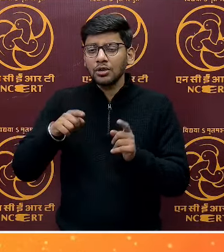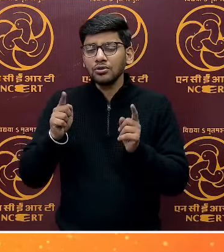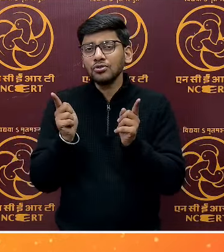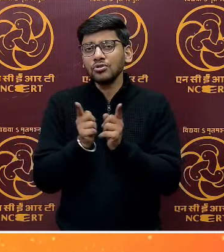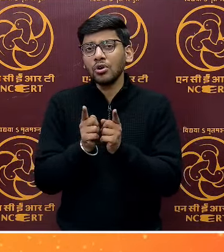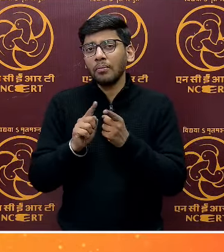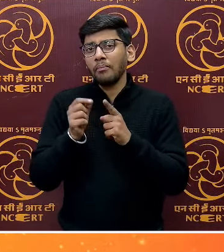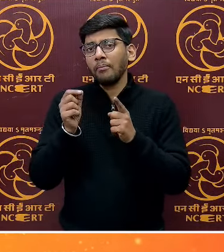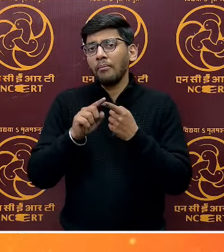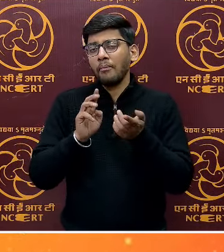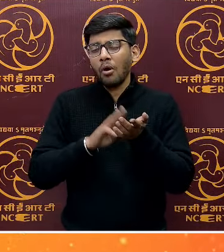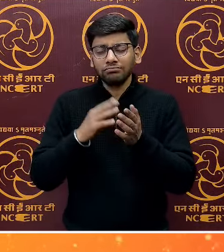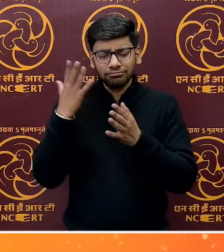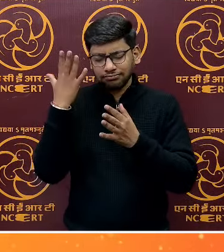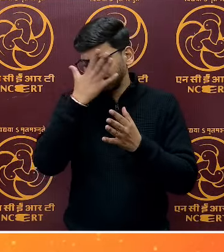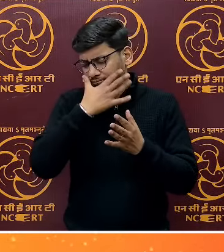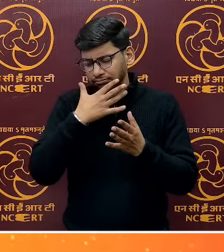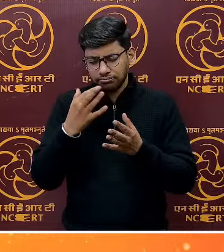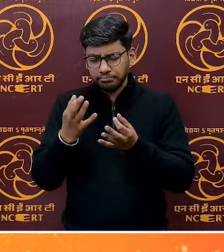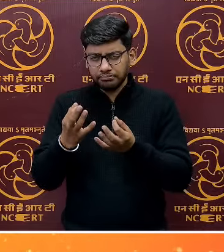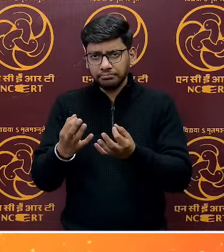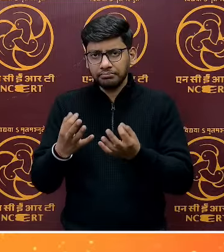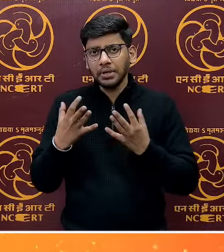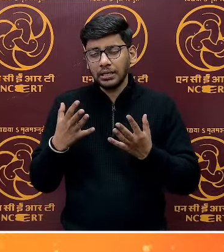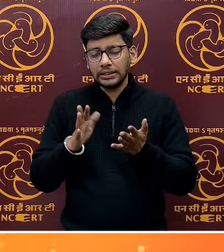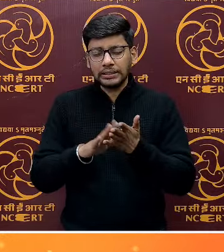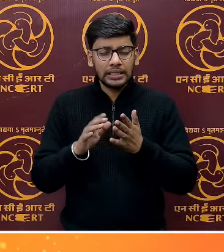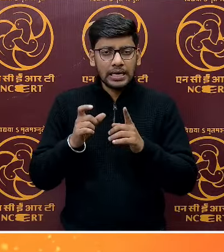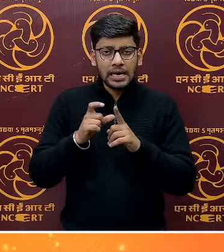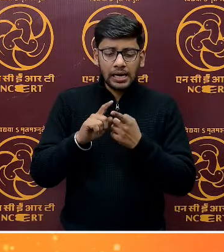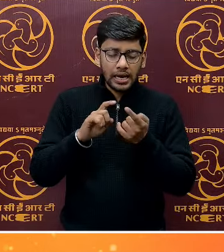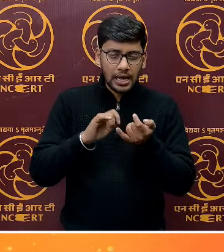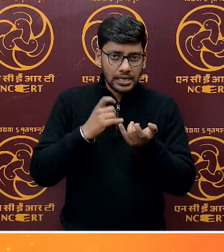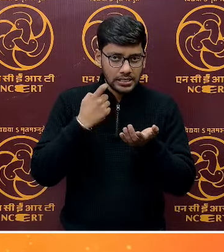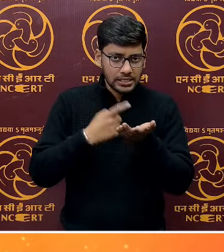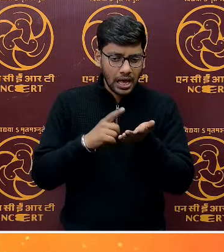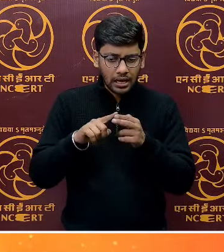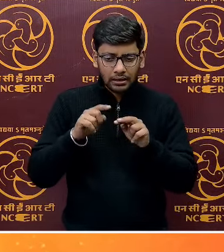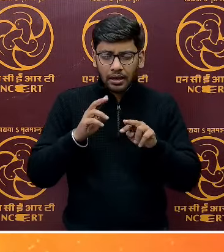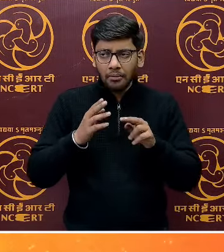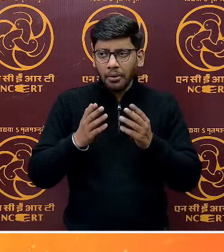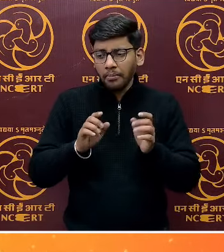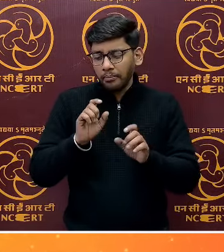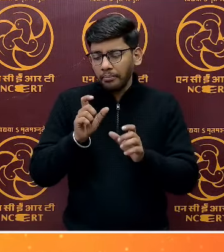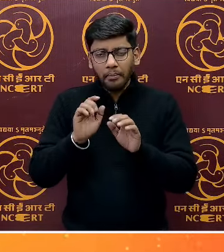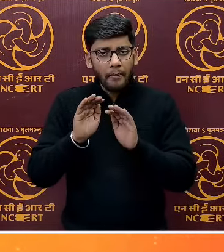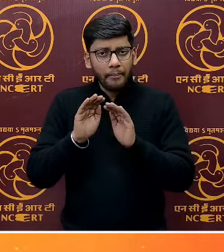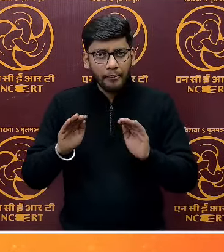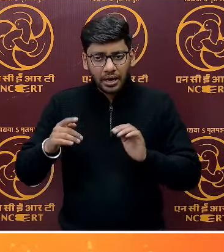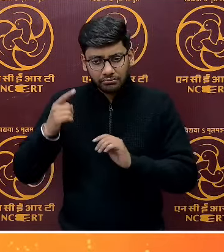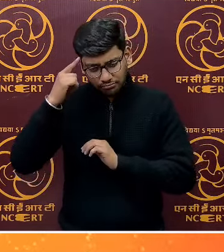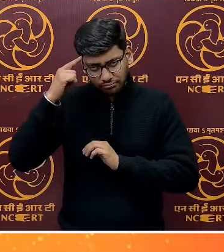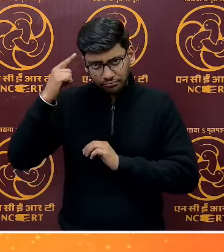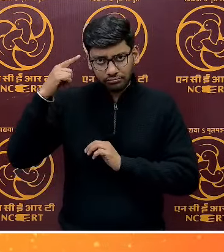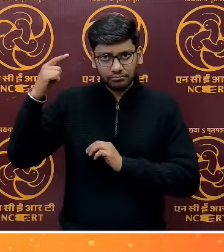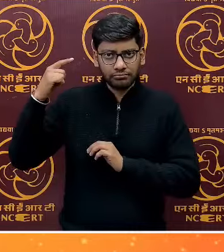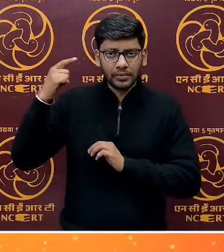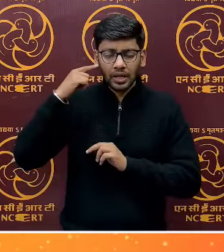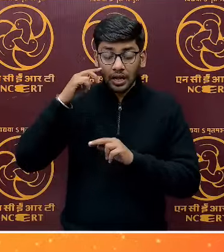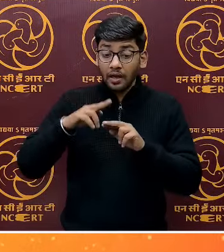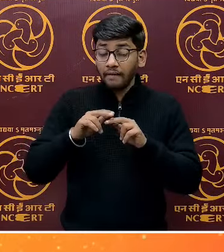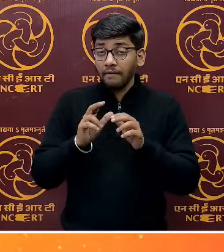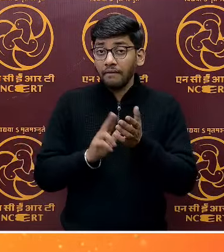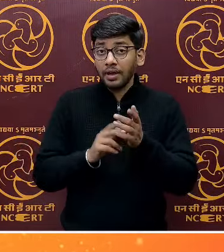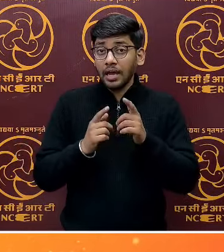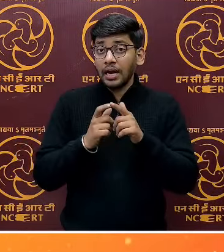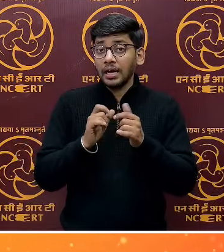beautiful, isn't it? Yes, it is. This great desire to and fantasies of a child, you know. Yeah. It's not just fantasies of a child,